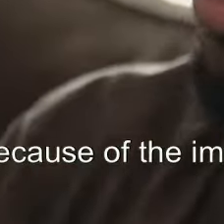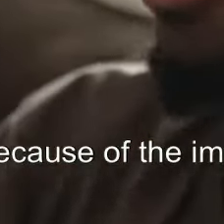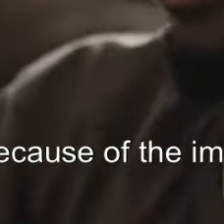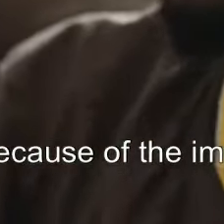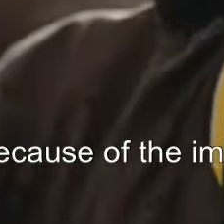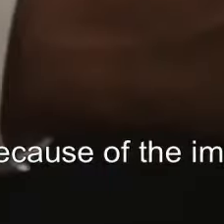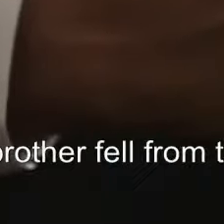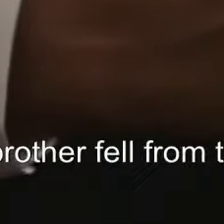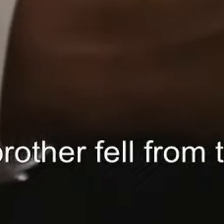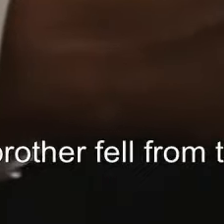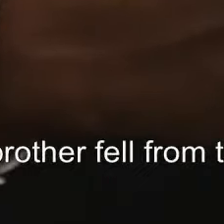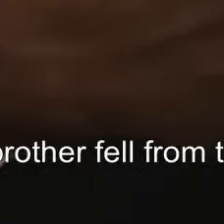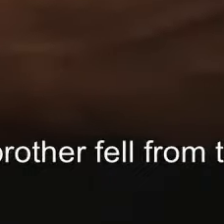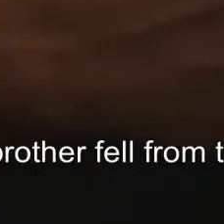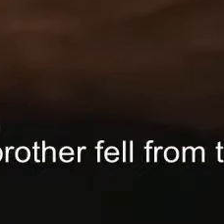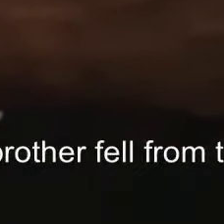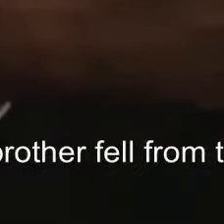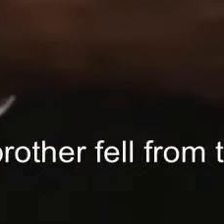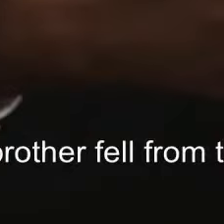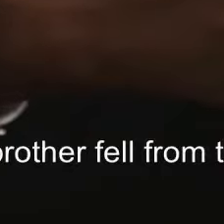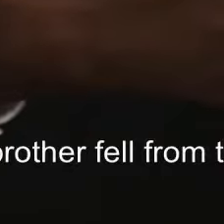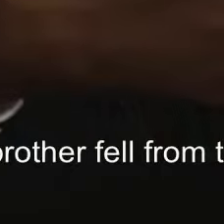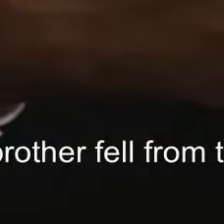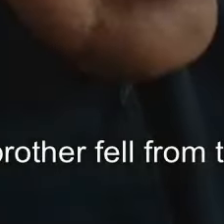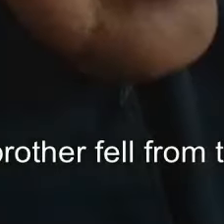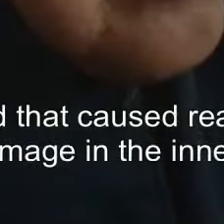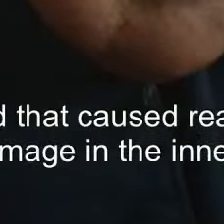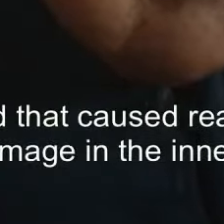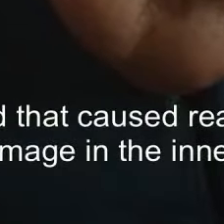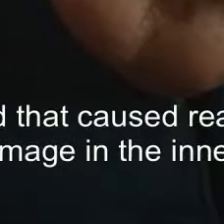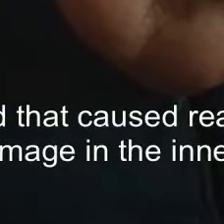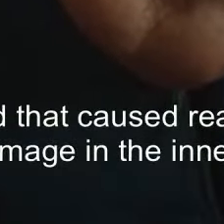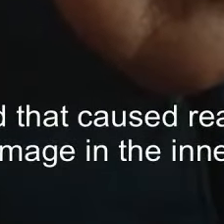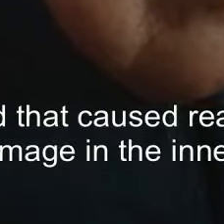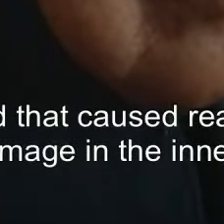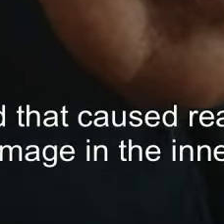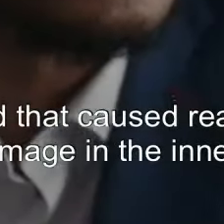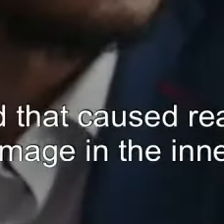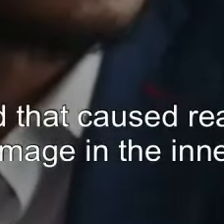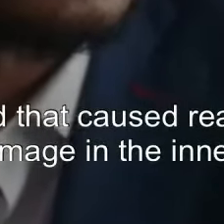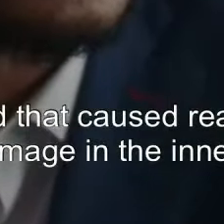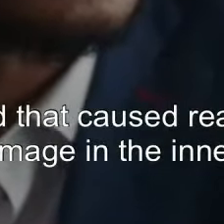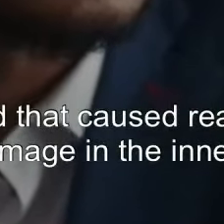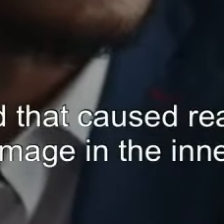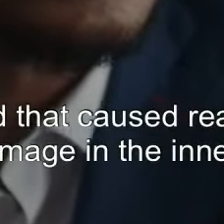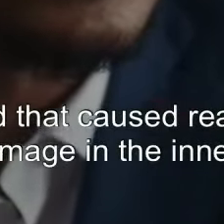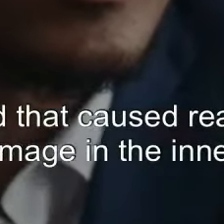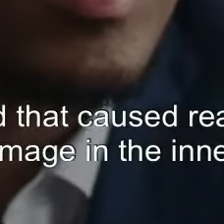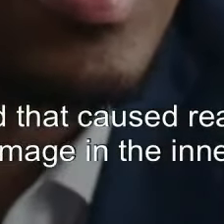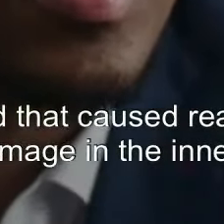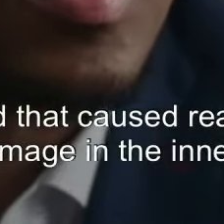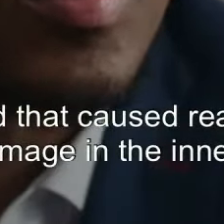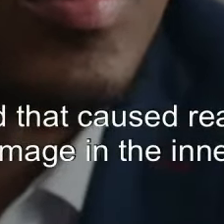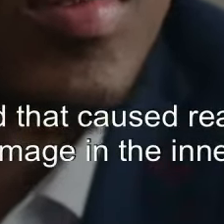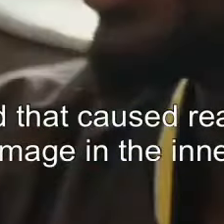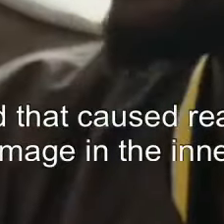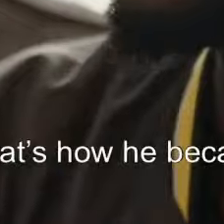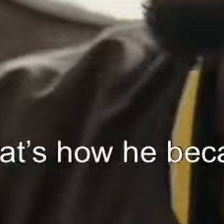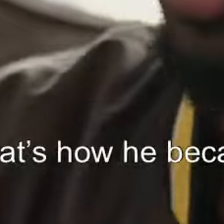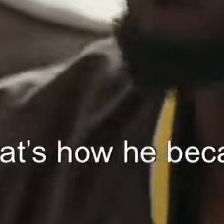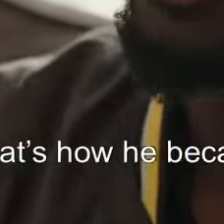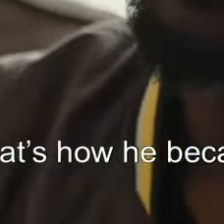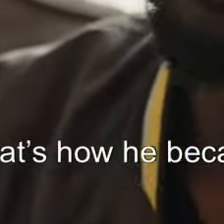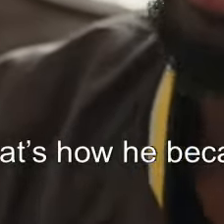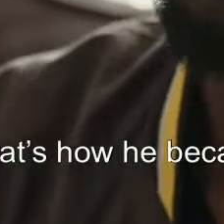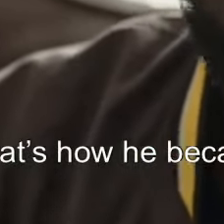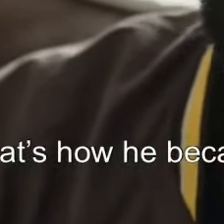Because of the impact, my brother fell from the bed, and that caused really big damage in the inner ear, and